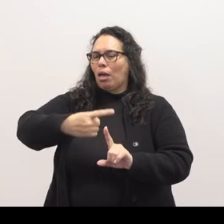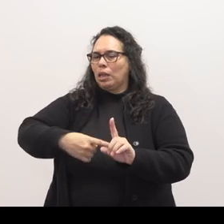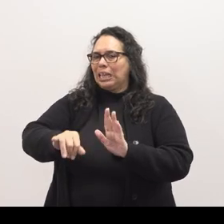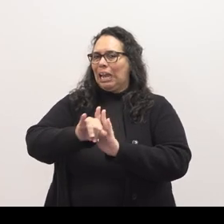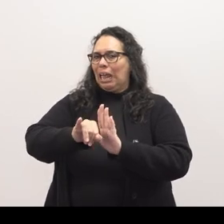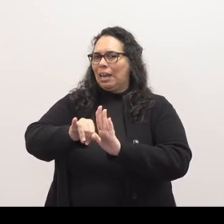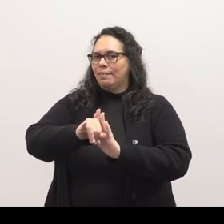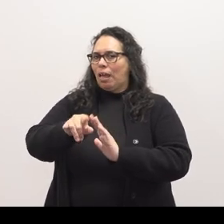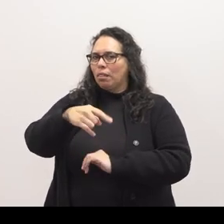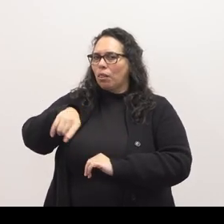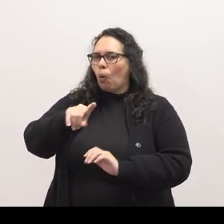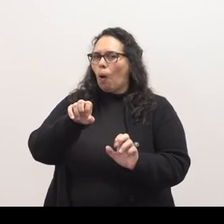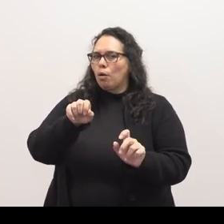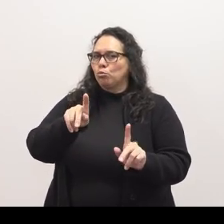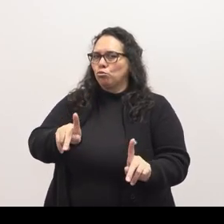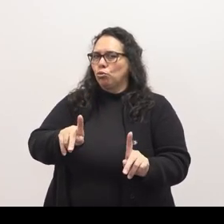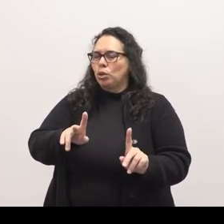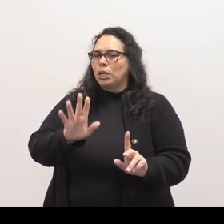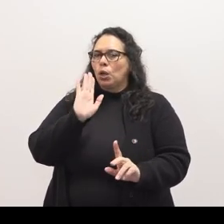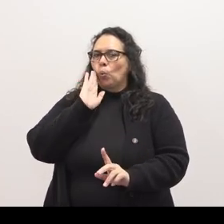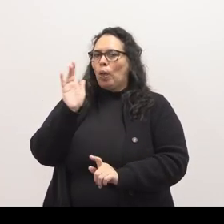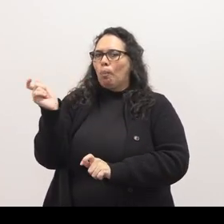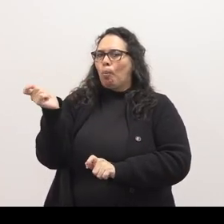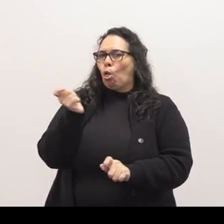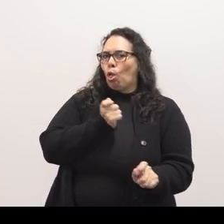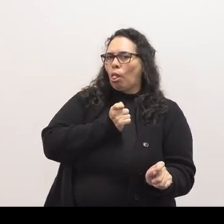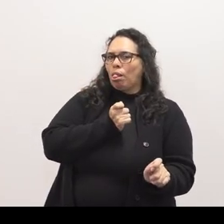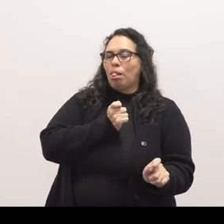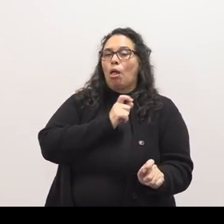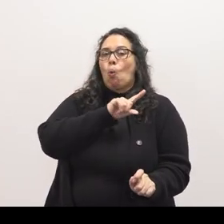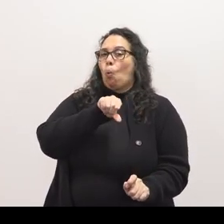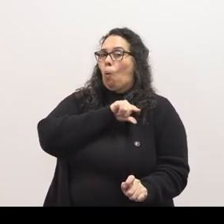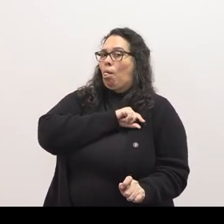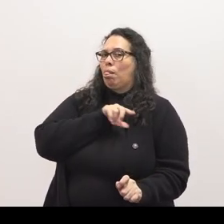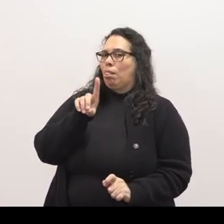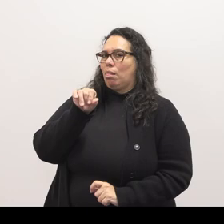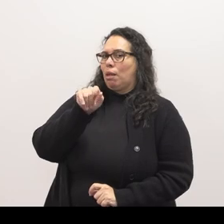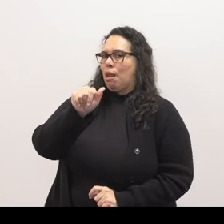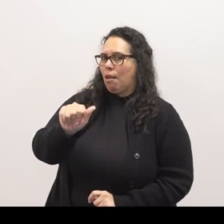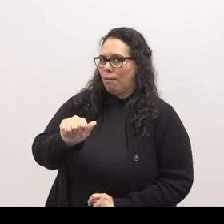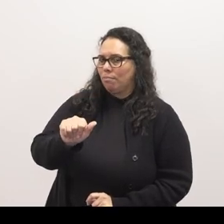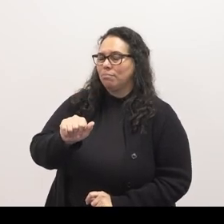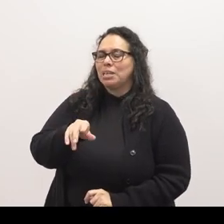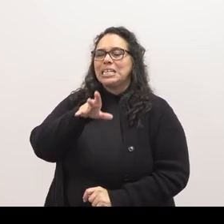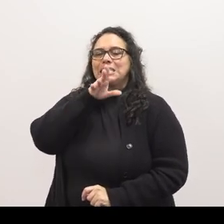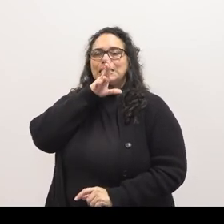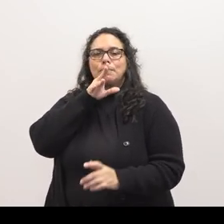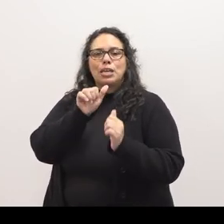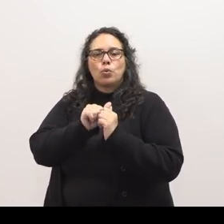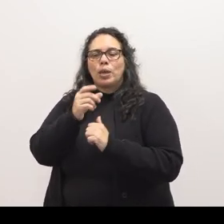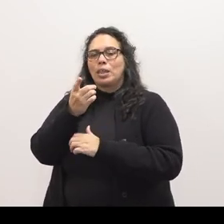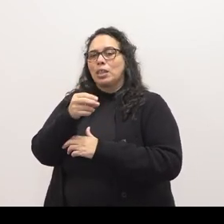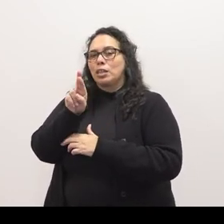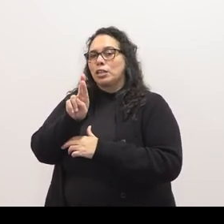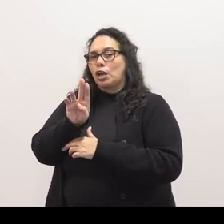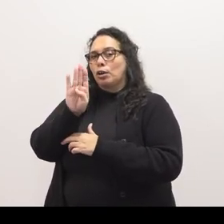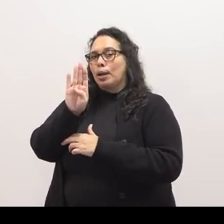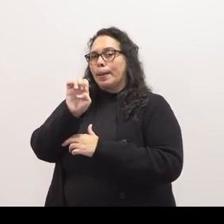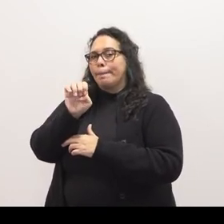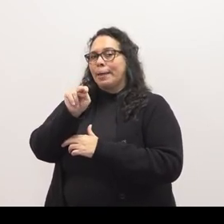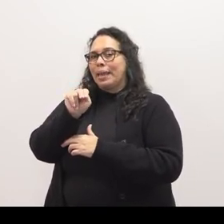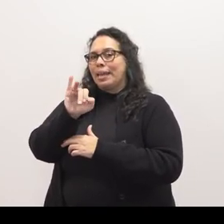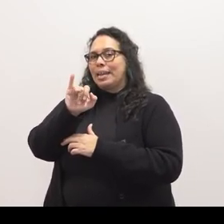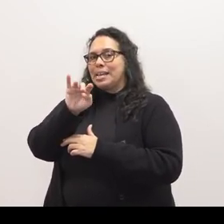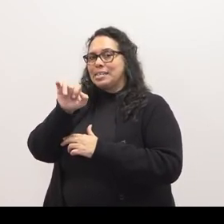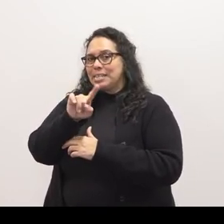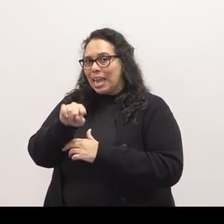are opportunities that we can probably pull in some qualitative data. And in speaking to Dr. Benitez and board member Otto,